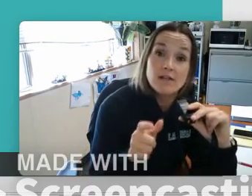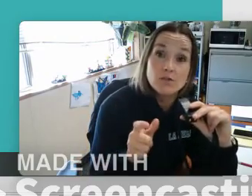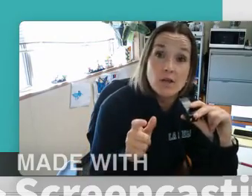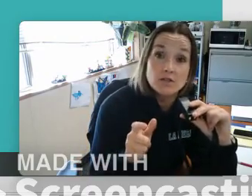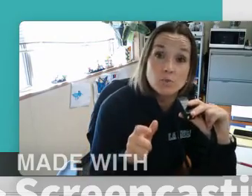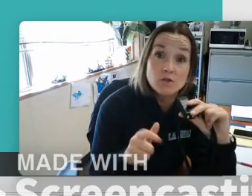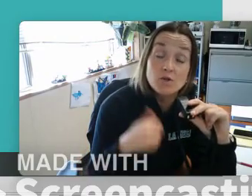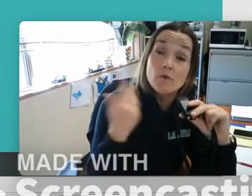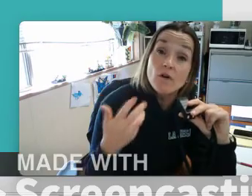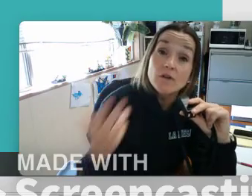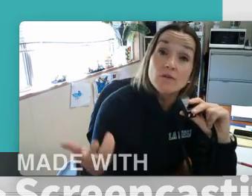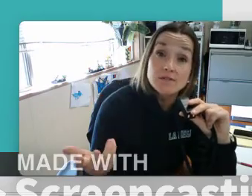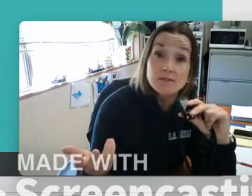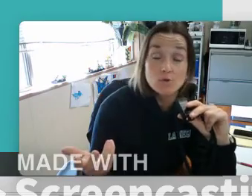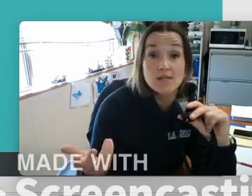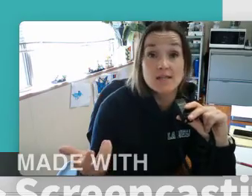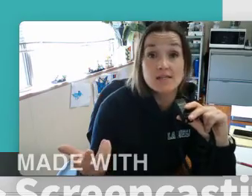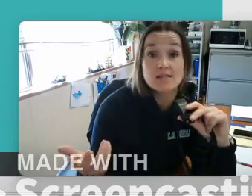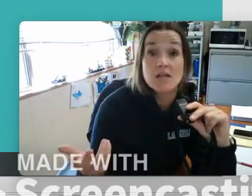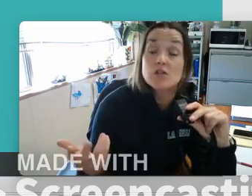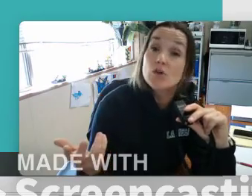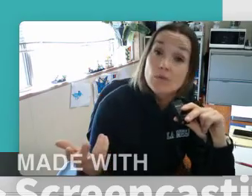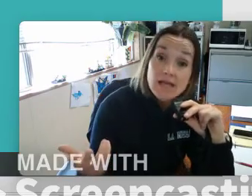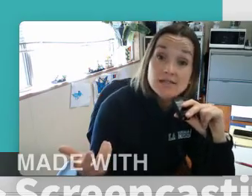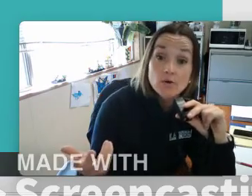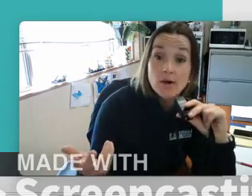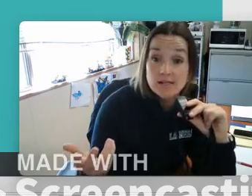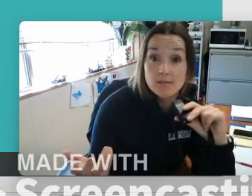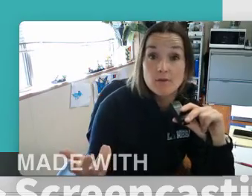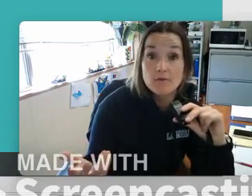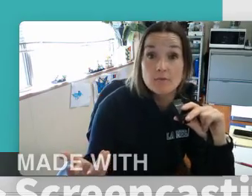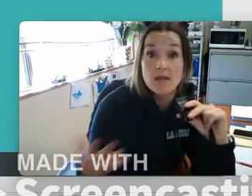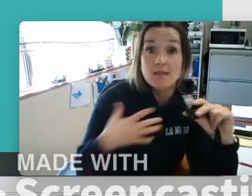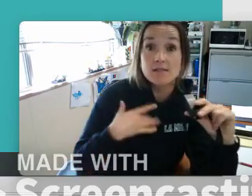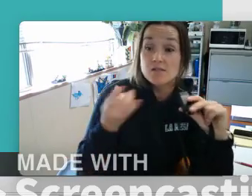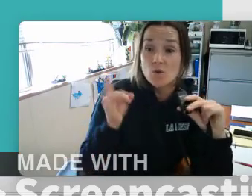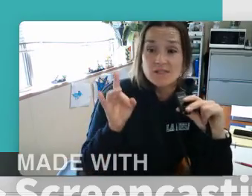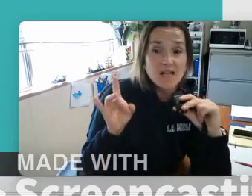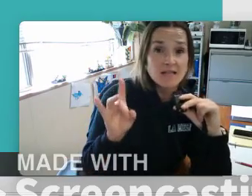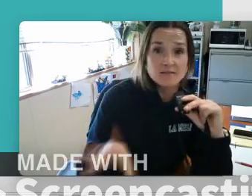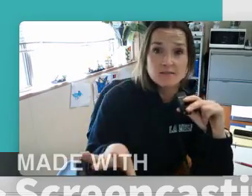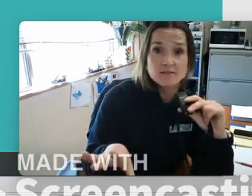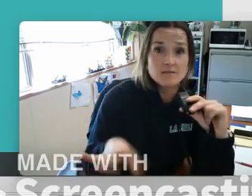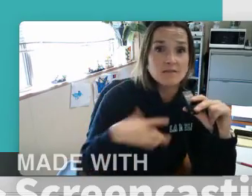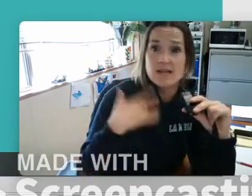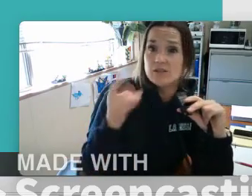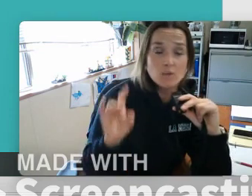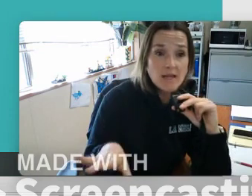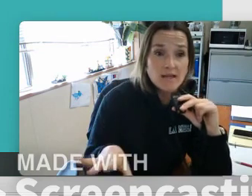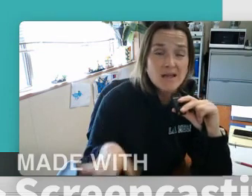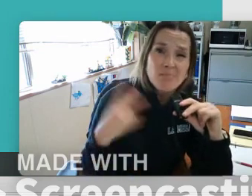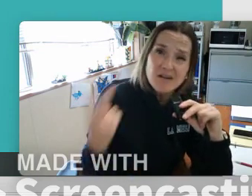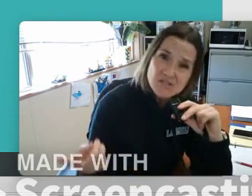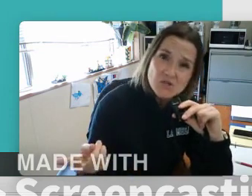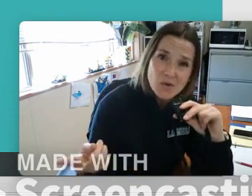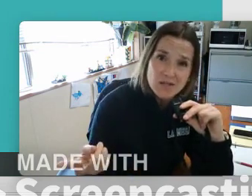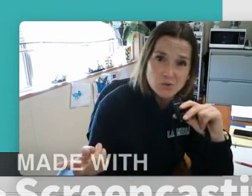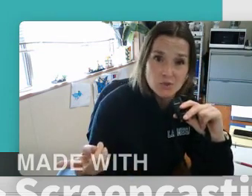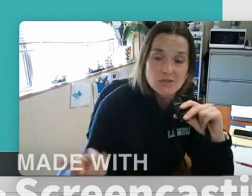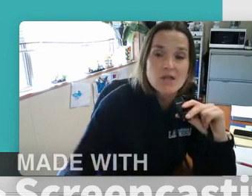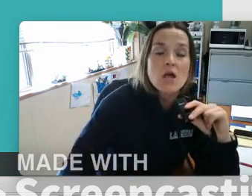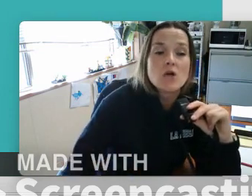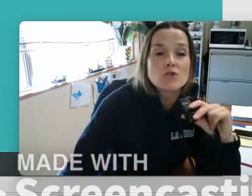convey two English words. We've already learned some words like this. Don't like is a great example of it, right? This is one sign. Signing don't like, but it's two